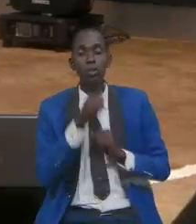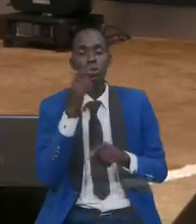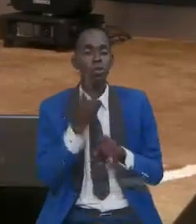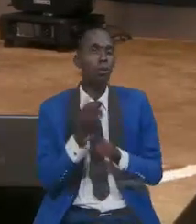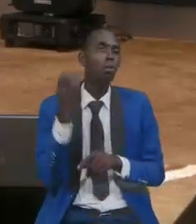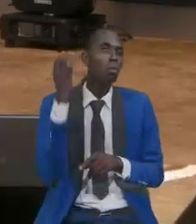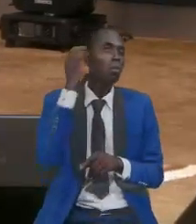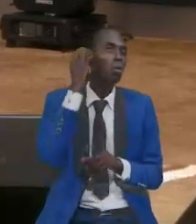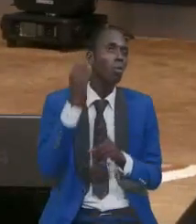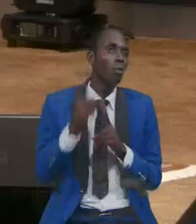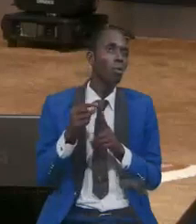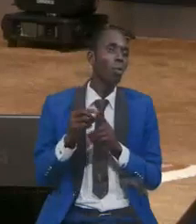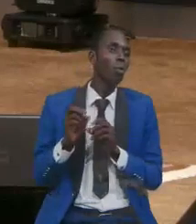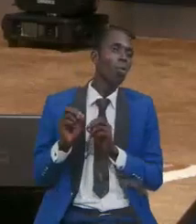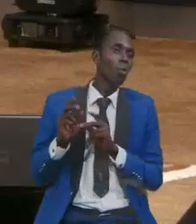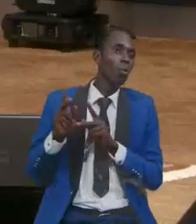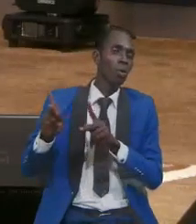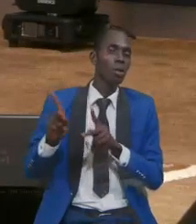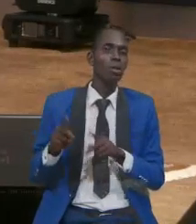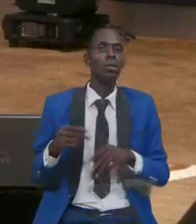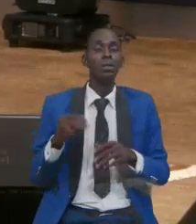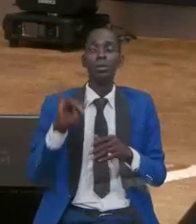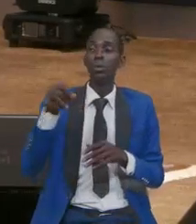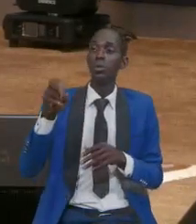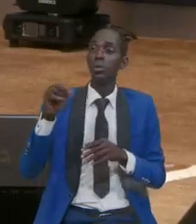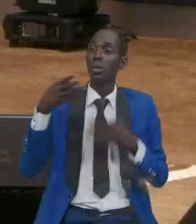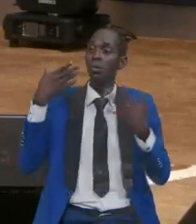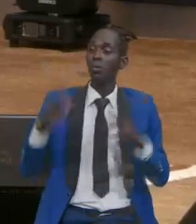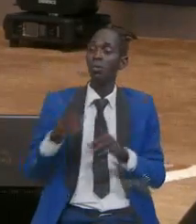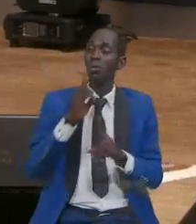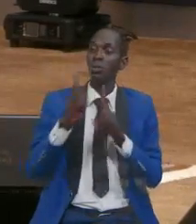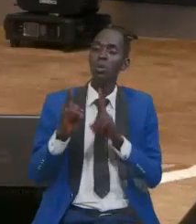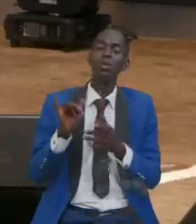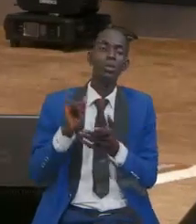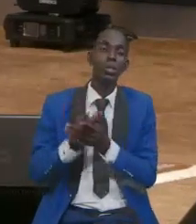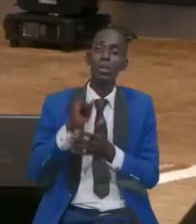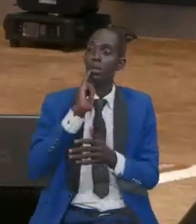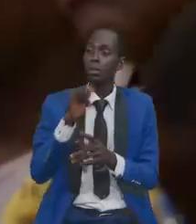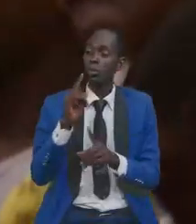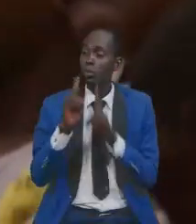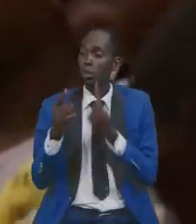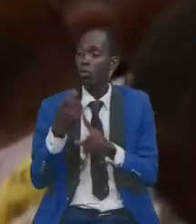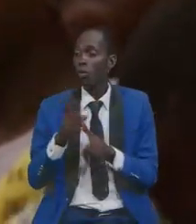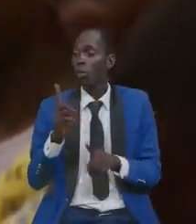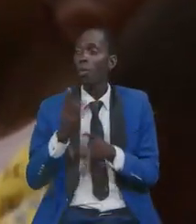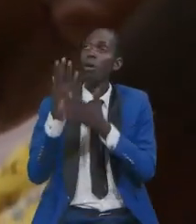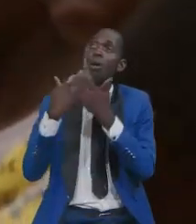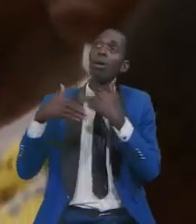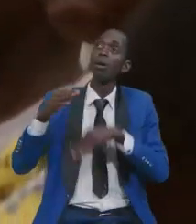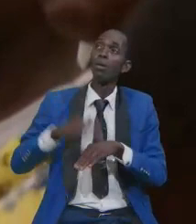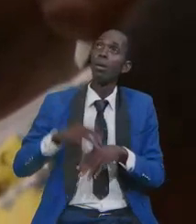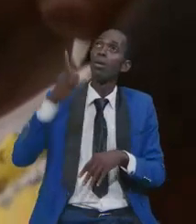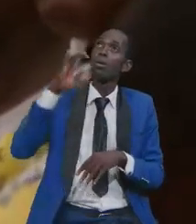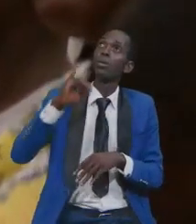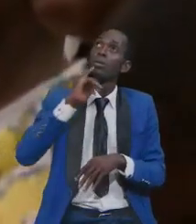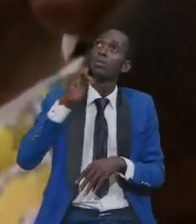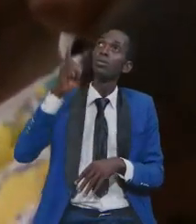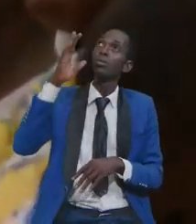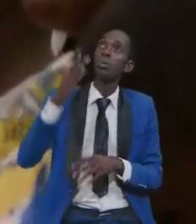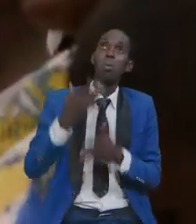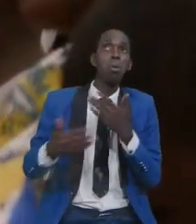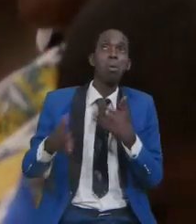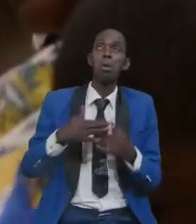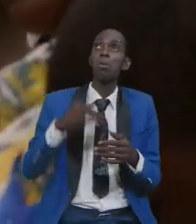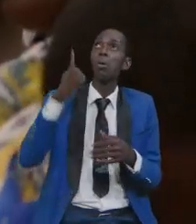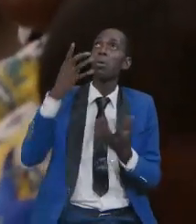word. Okay, Jonah said what he wants to say. That's a decree from heaven. And God is God. And whatever God